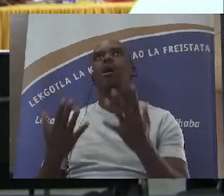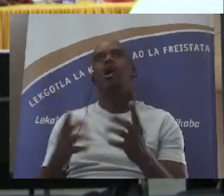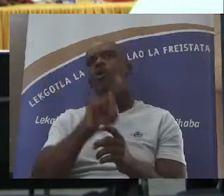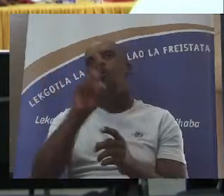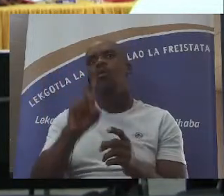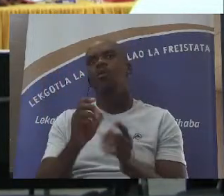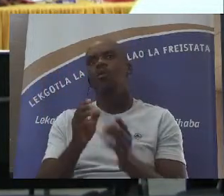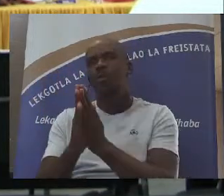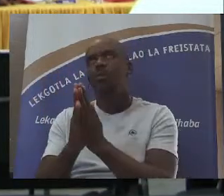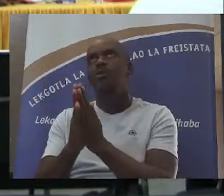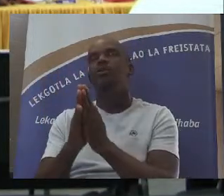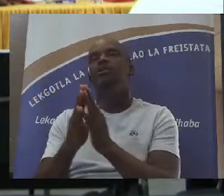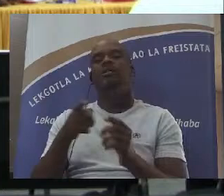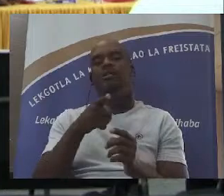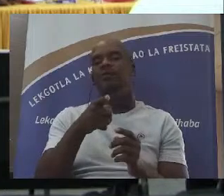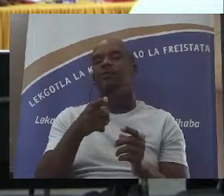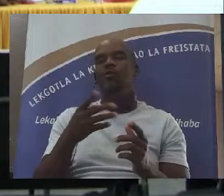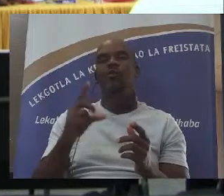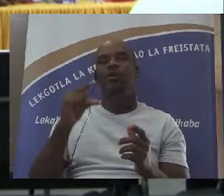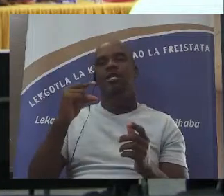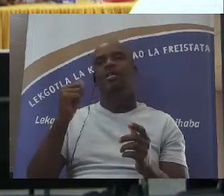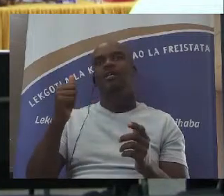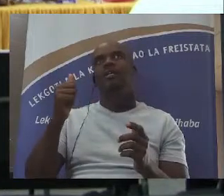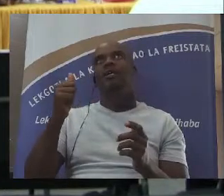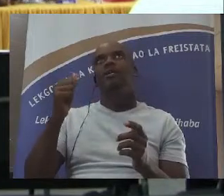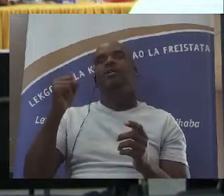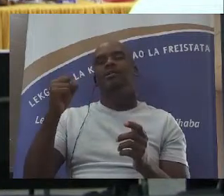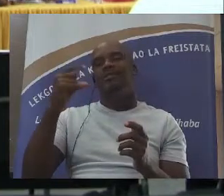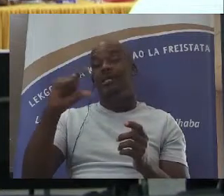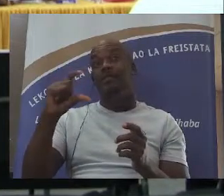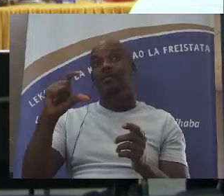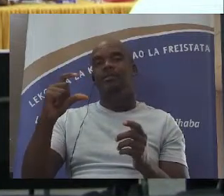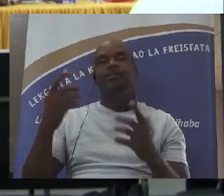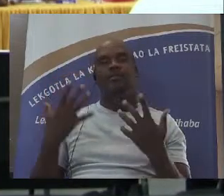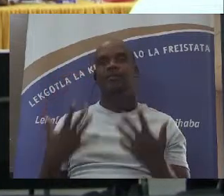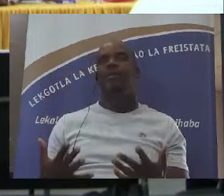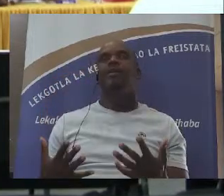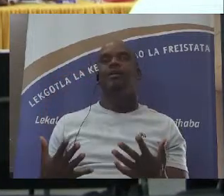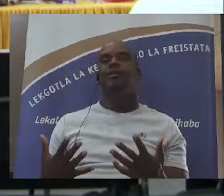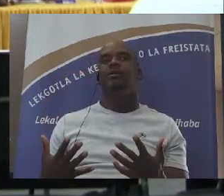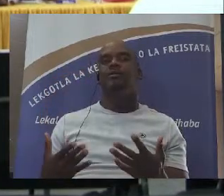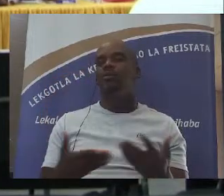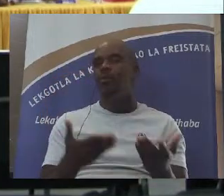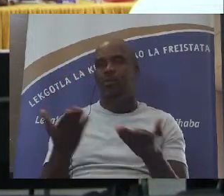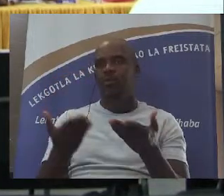on the drilling of oil and gas, the licenses, not the selling.